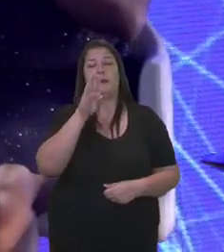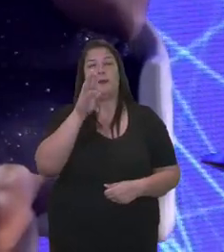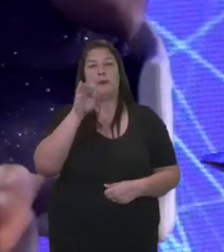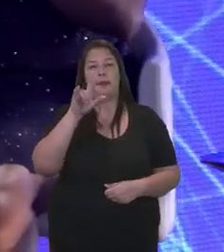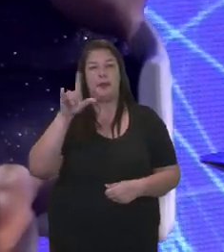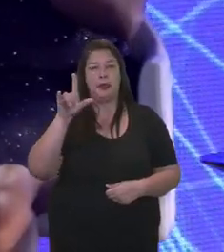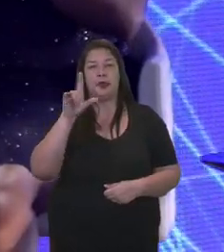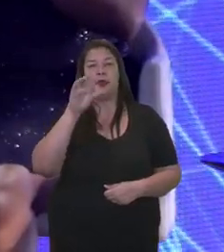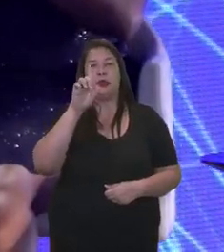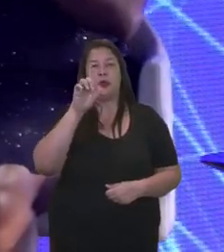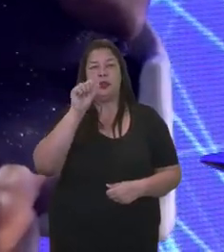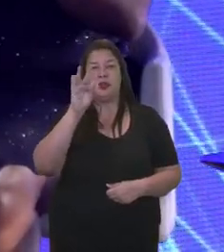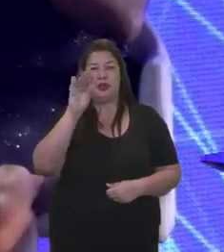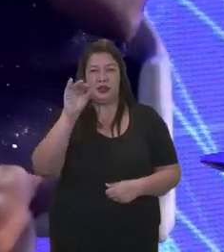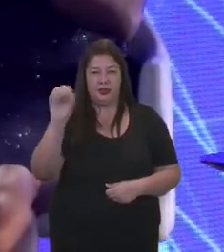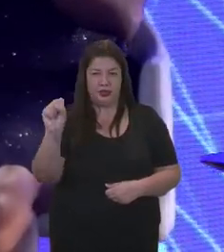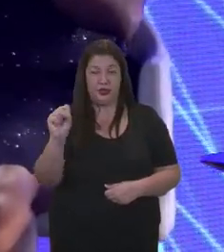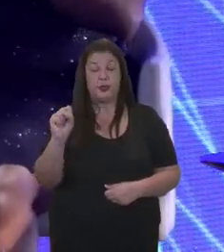Gates.